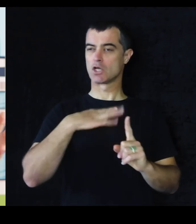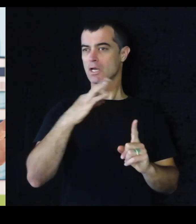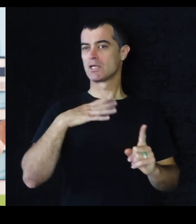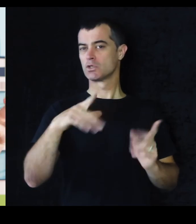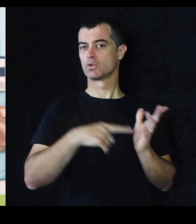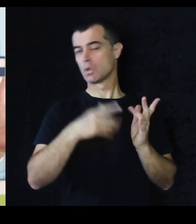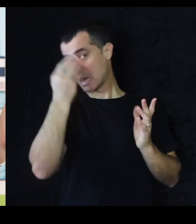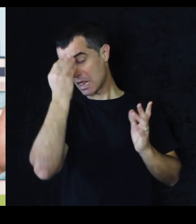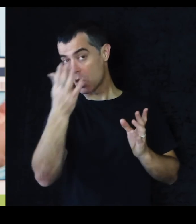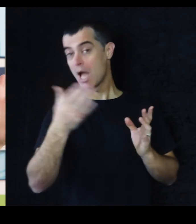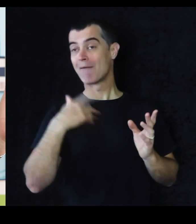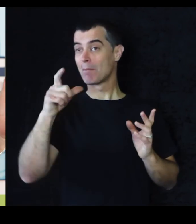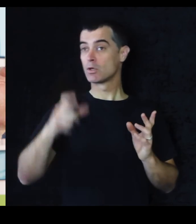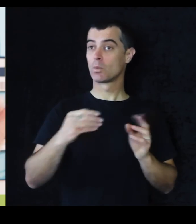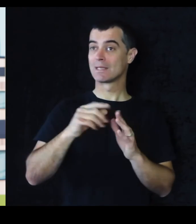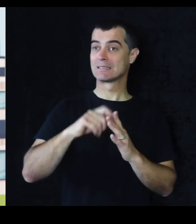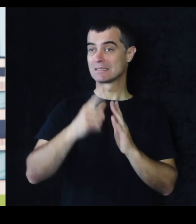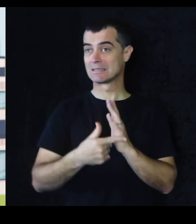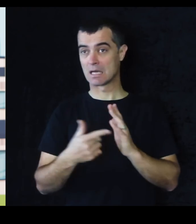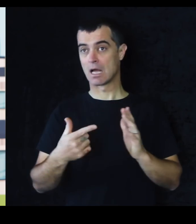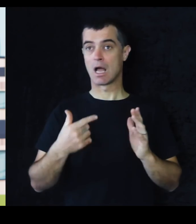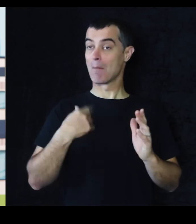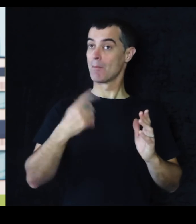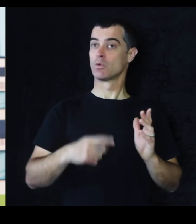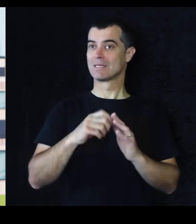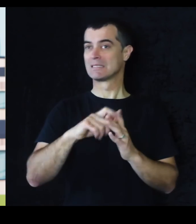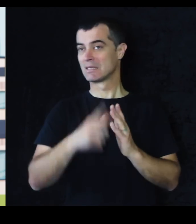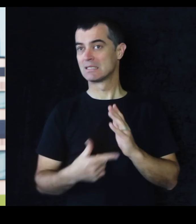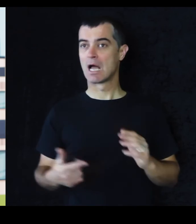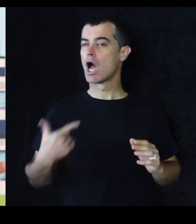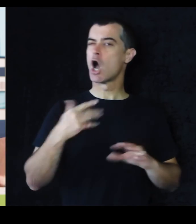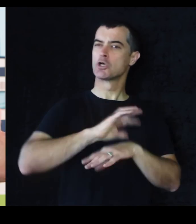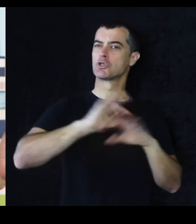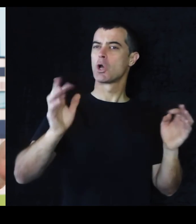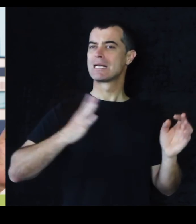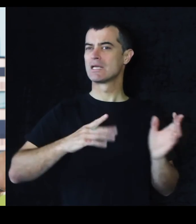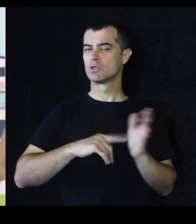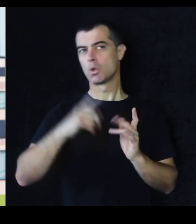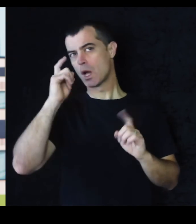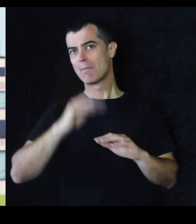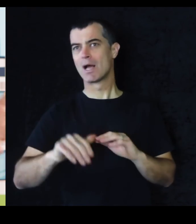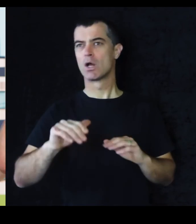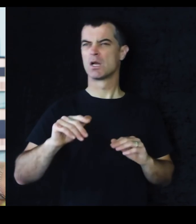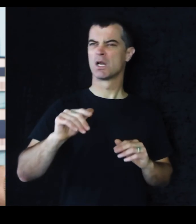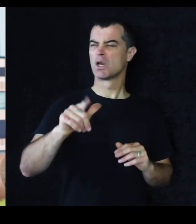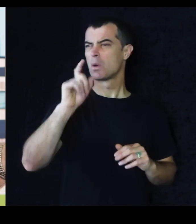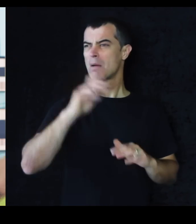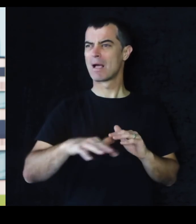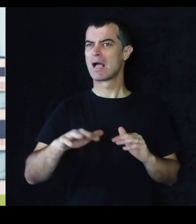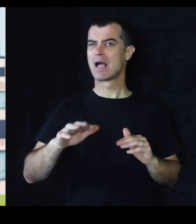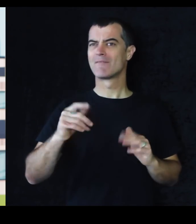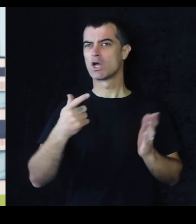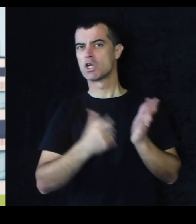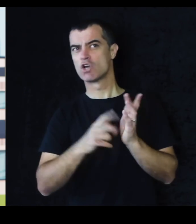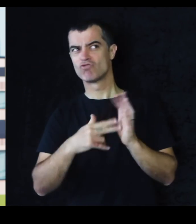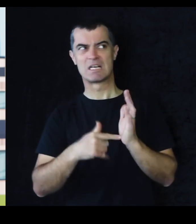don't need to let you know that I've got a person with a disability. I'm a person with a disability. I don't need to worry about, you're not worrying about having your